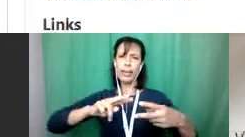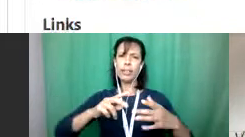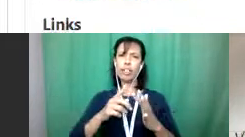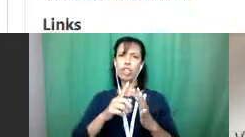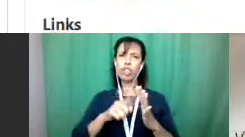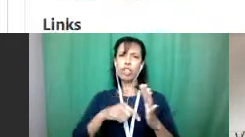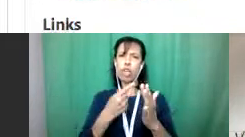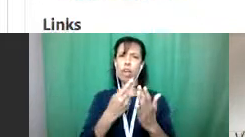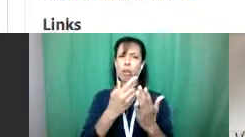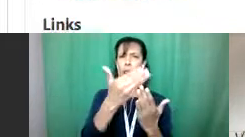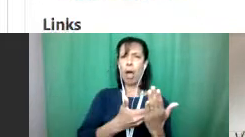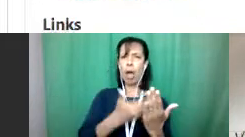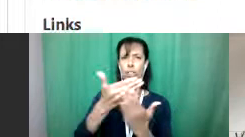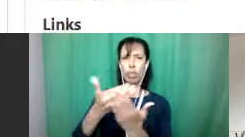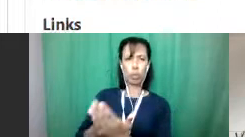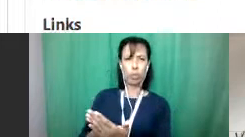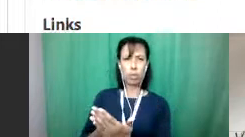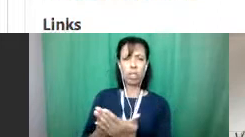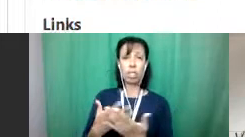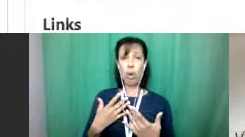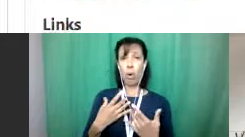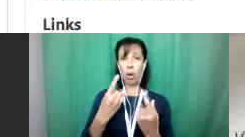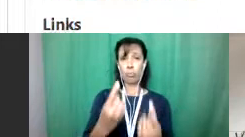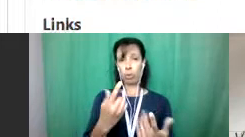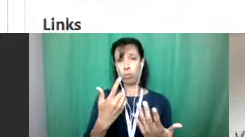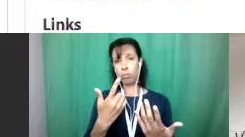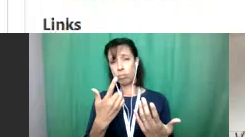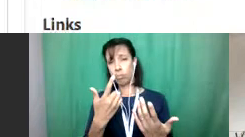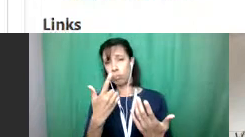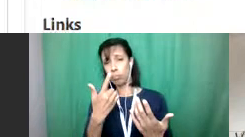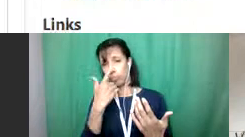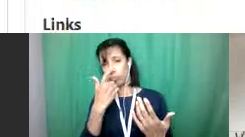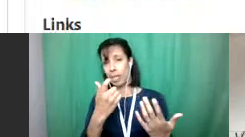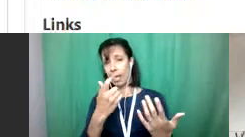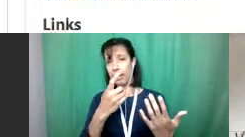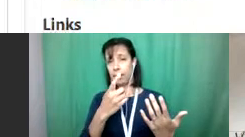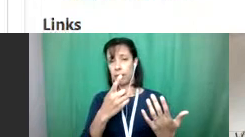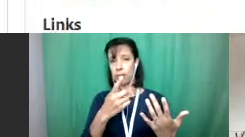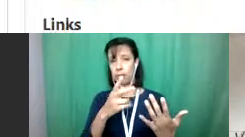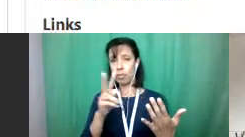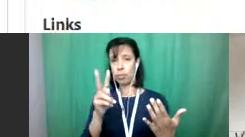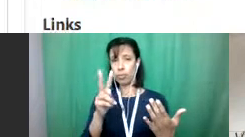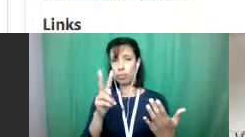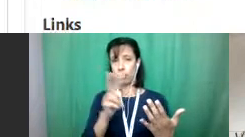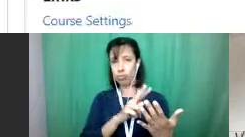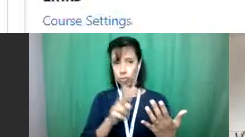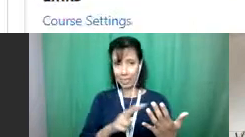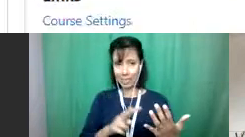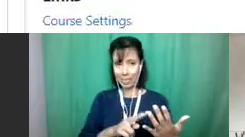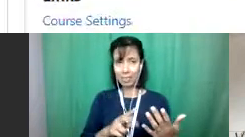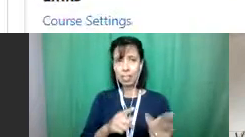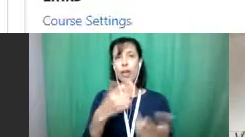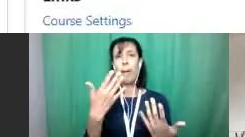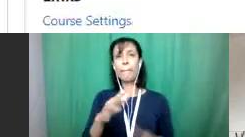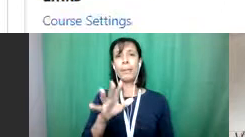look at one or both of those journal articles. The reason why I chose those 2, they're both